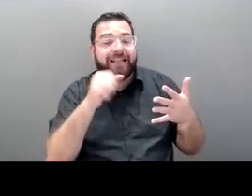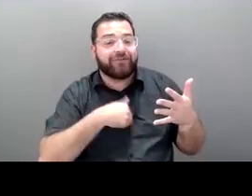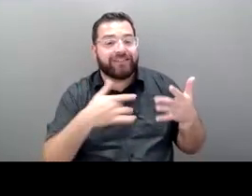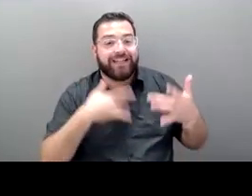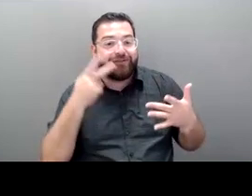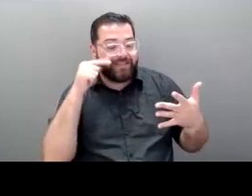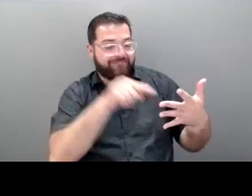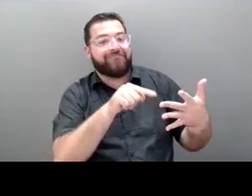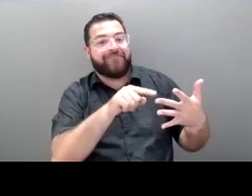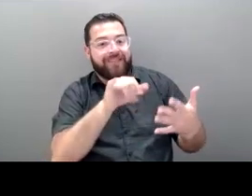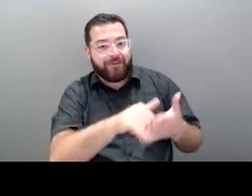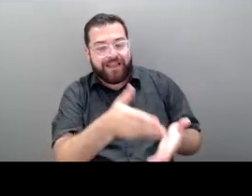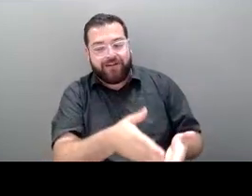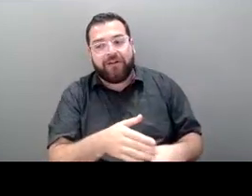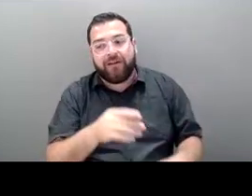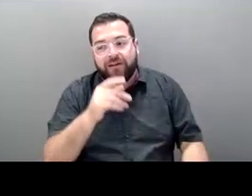But